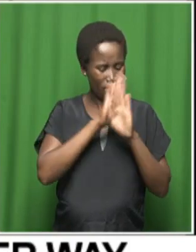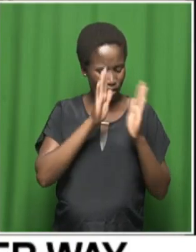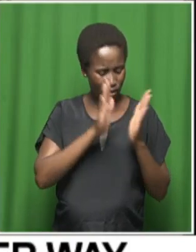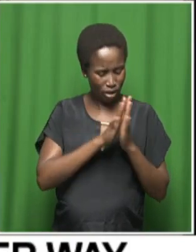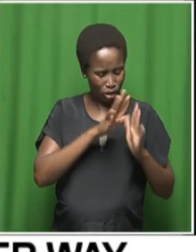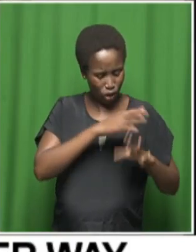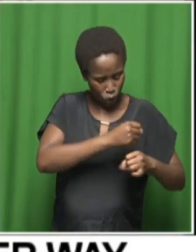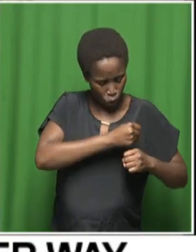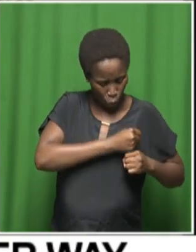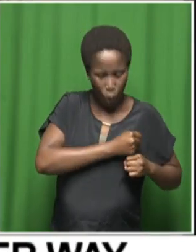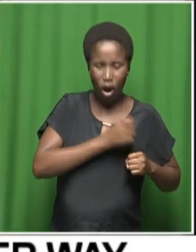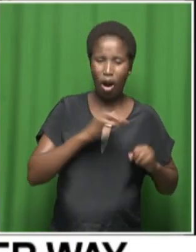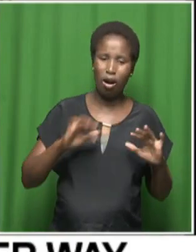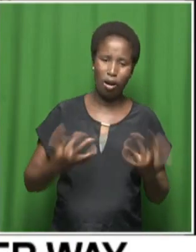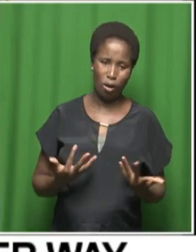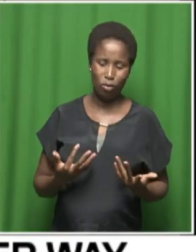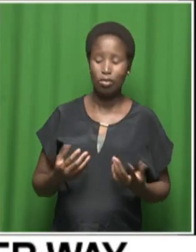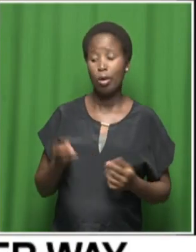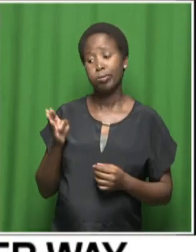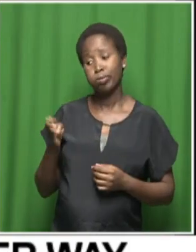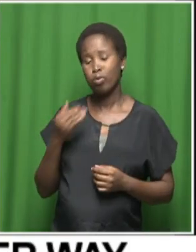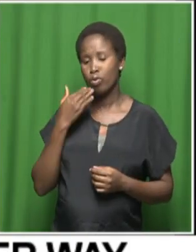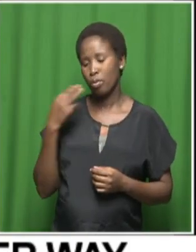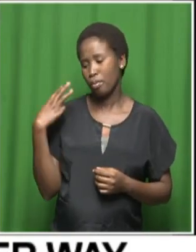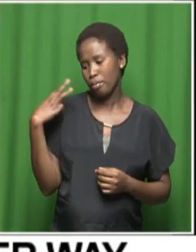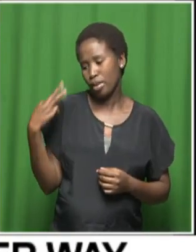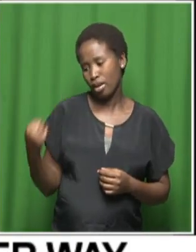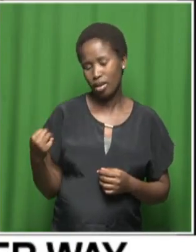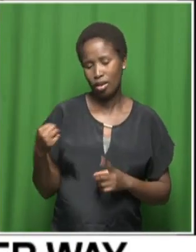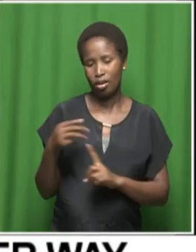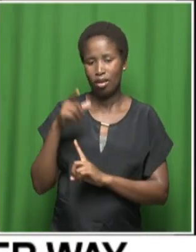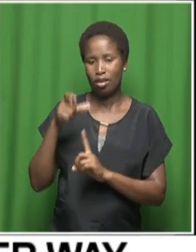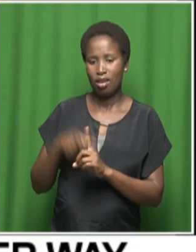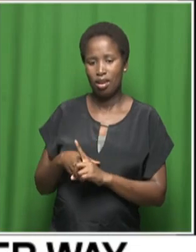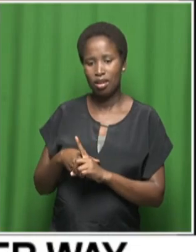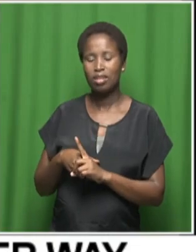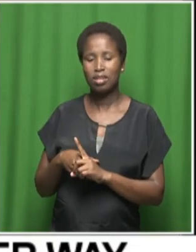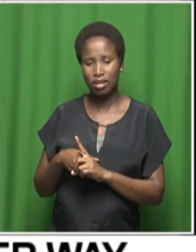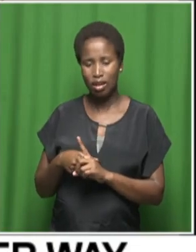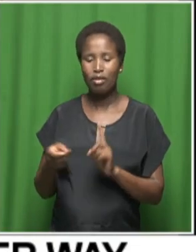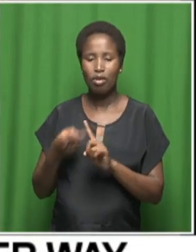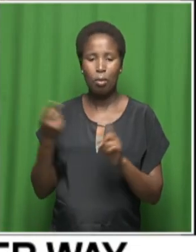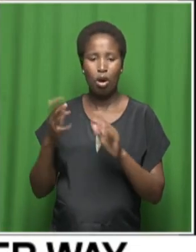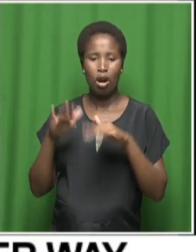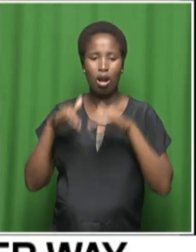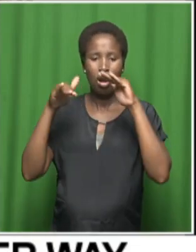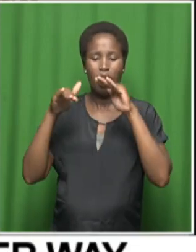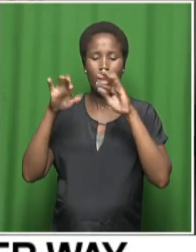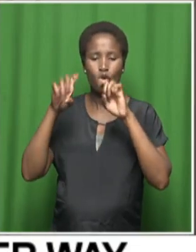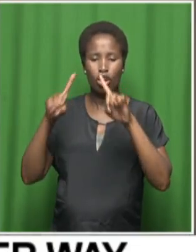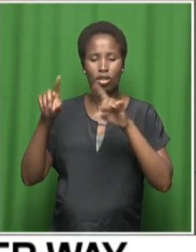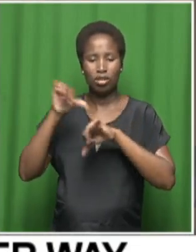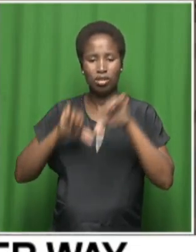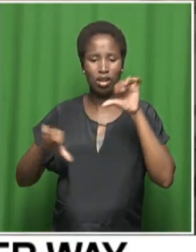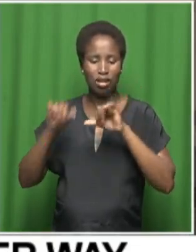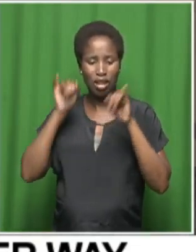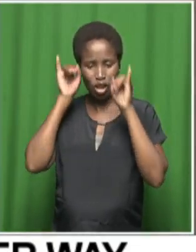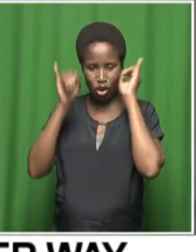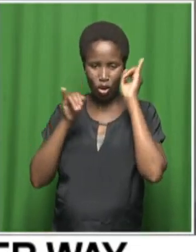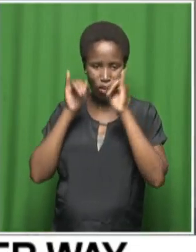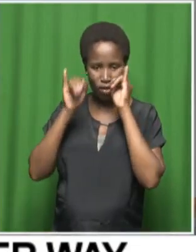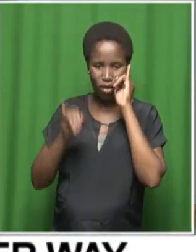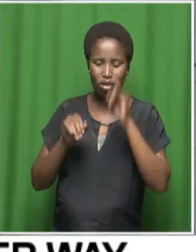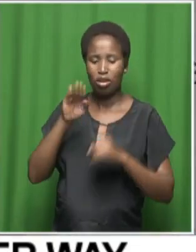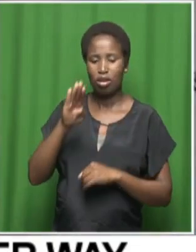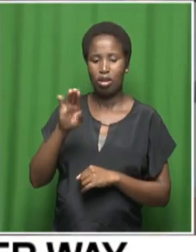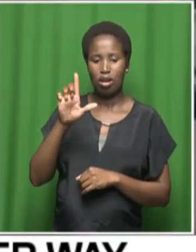it in the first place? So let me bring in the Minister, Dr. Blade Nzimande, Minister of Higher Education, Science and Innovation. Great